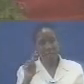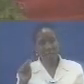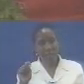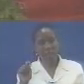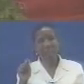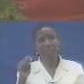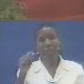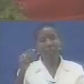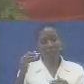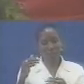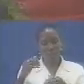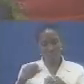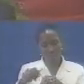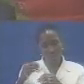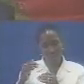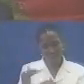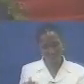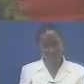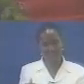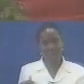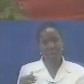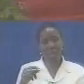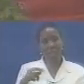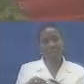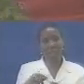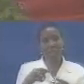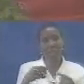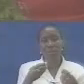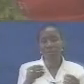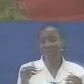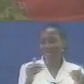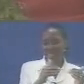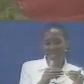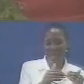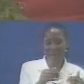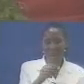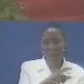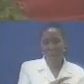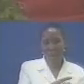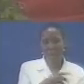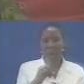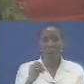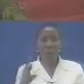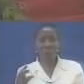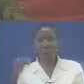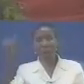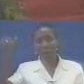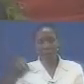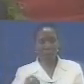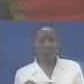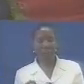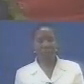when the product is sourced locally compared to when it is imported.